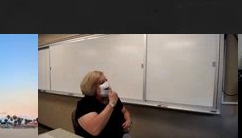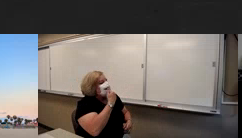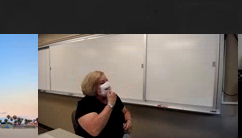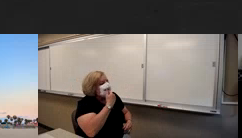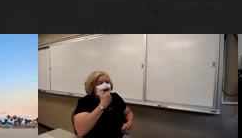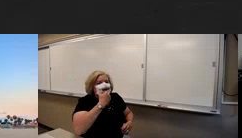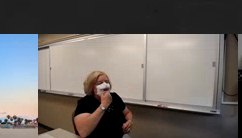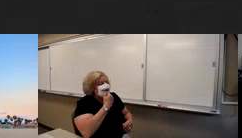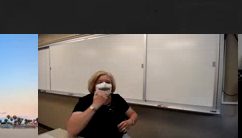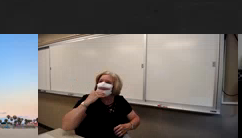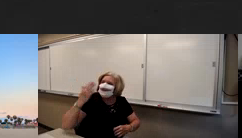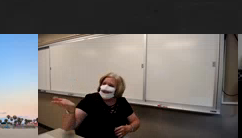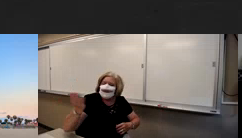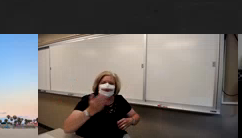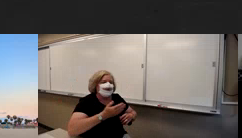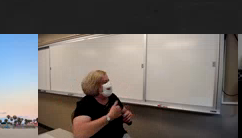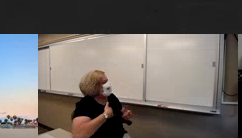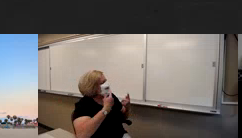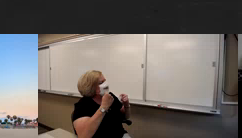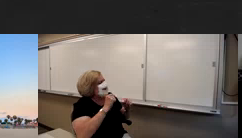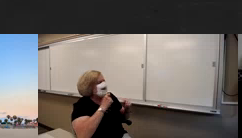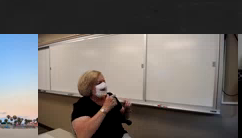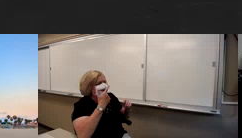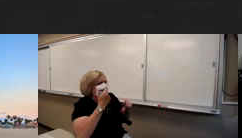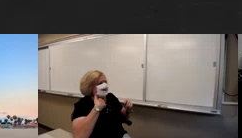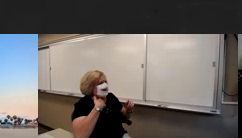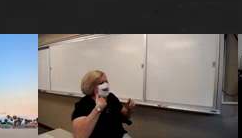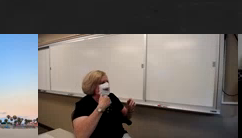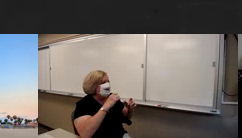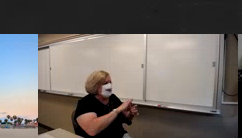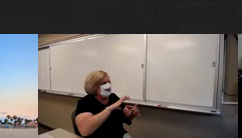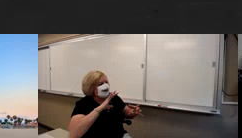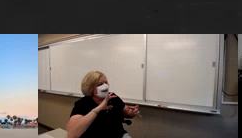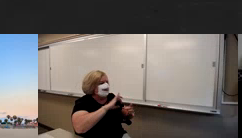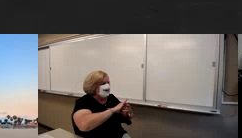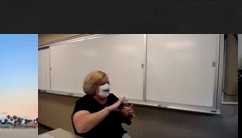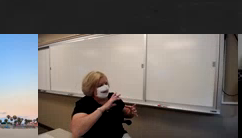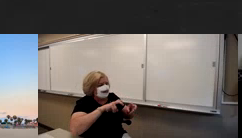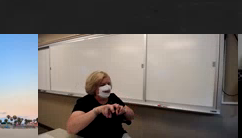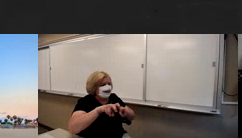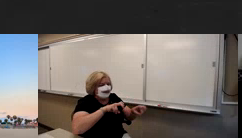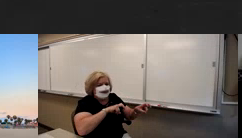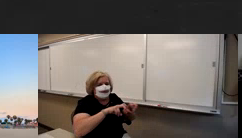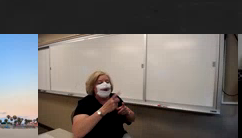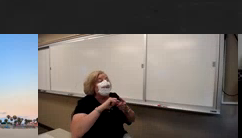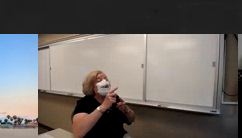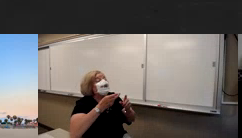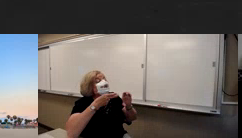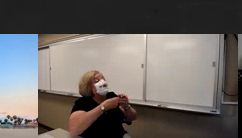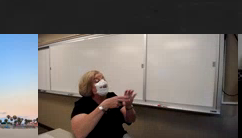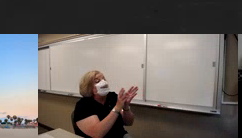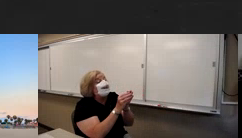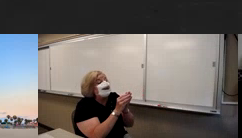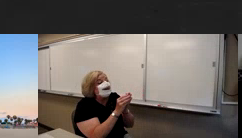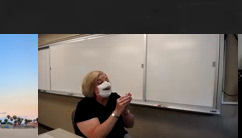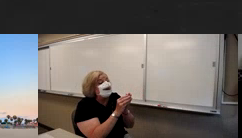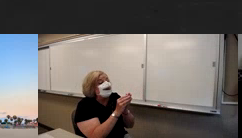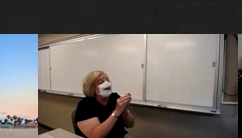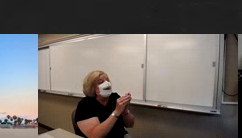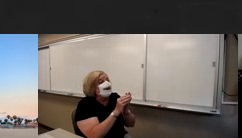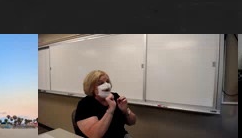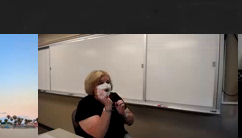because I knew I was coming in and out. Okay. So when you join a meeting, you guys